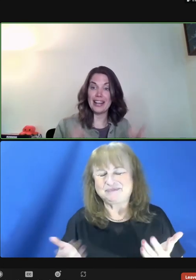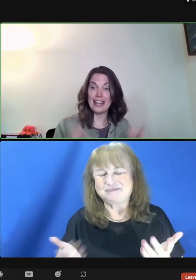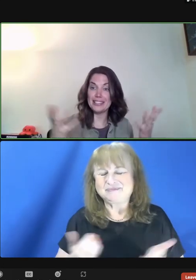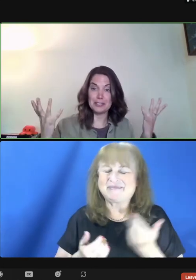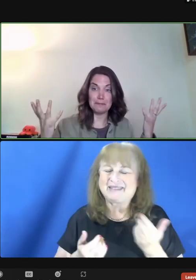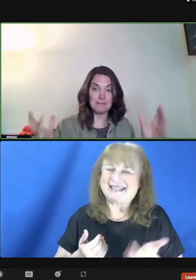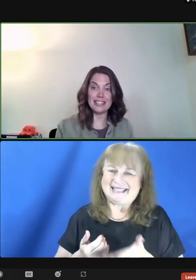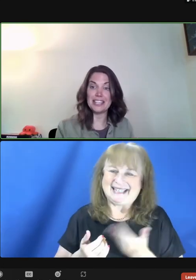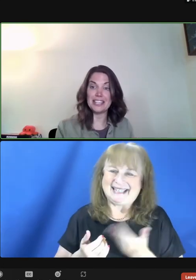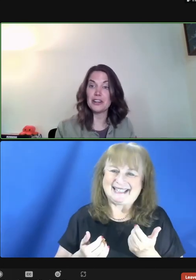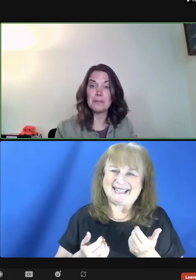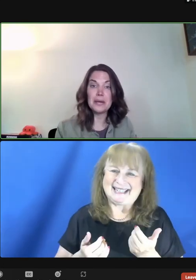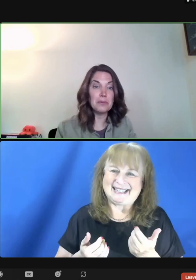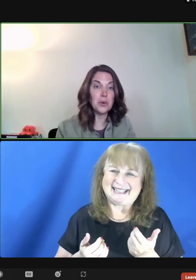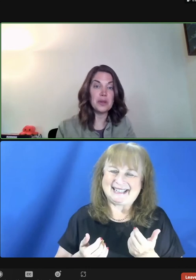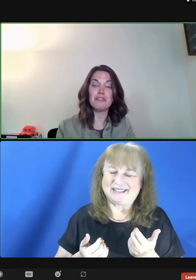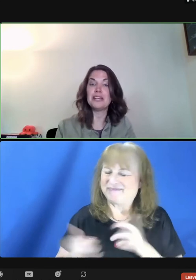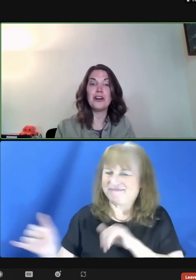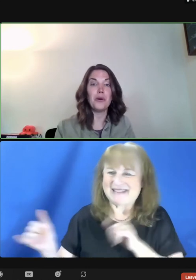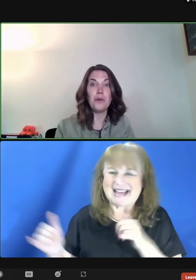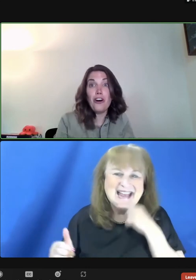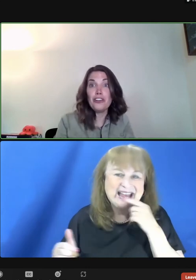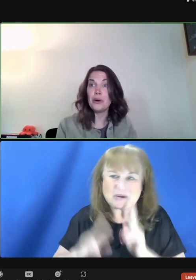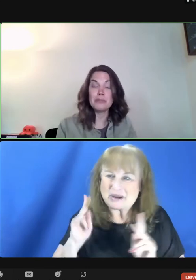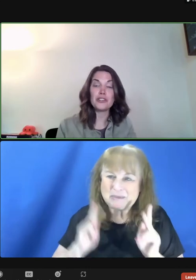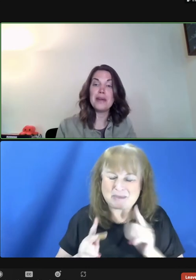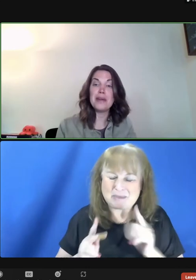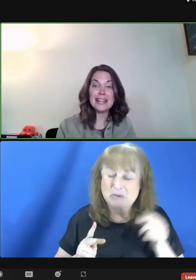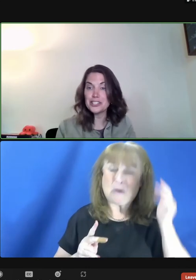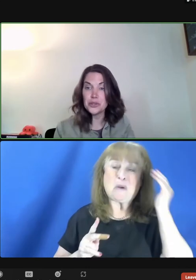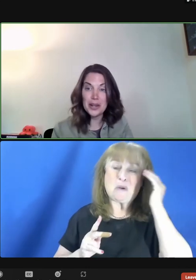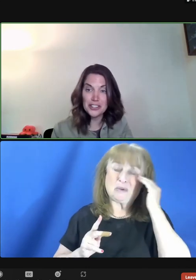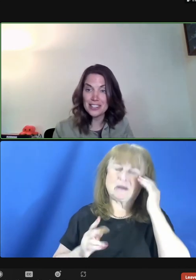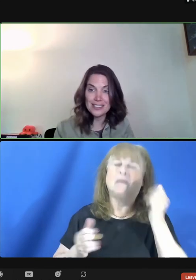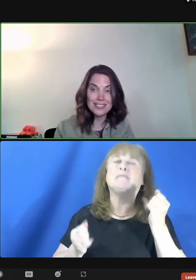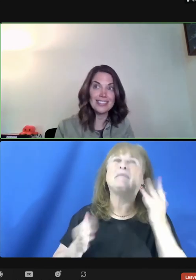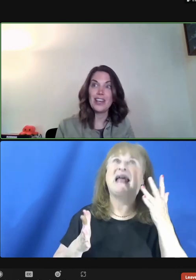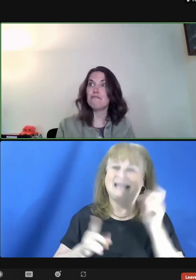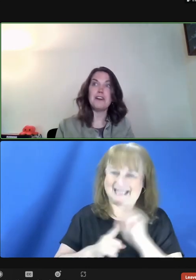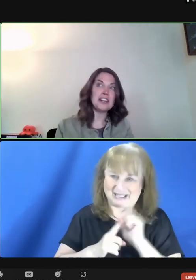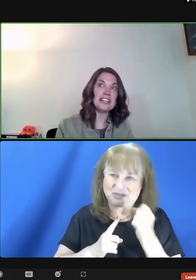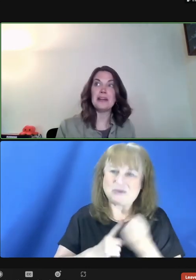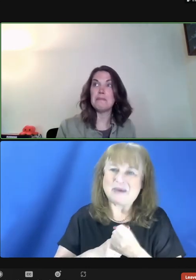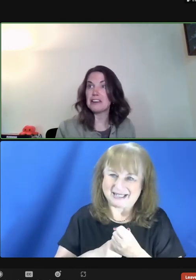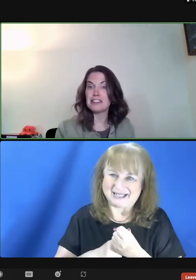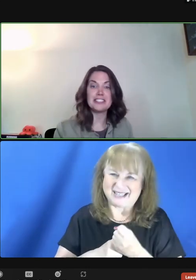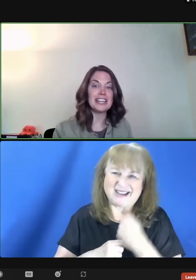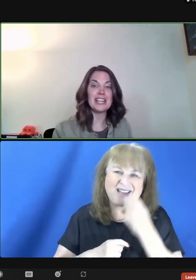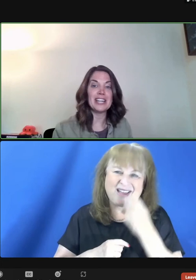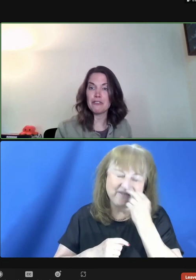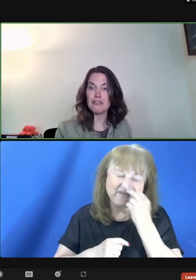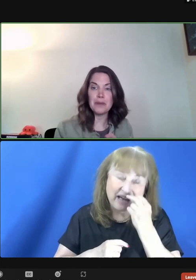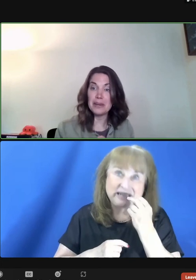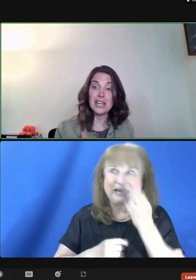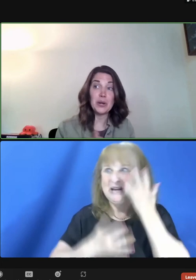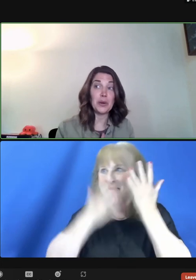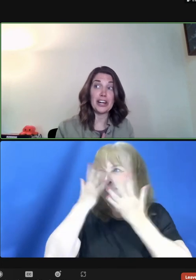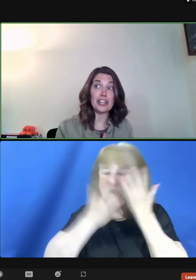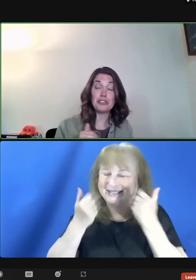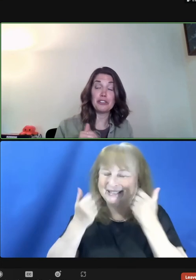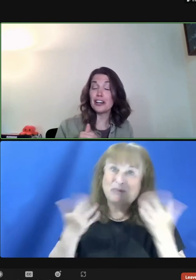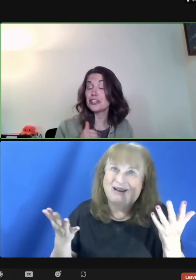I'm sure, as hearing people, we all know, I'm sure, many situations, funny, embarrassing, whatever it